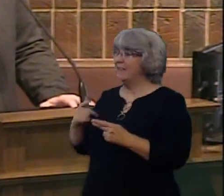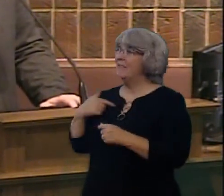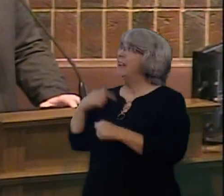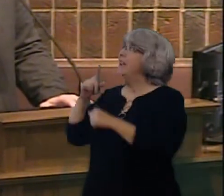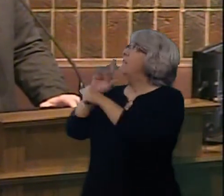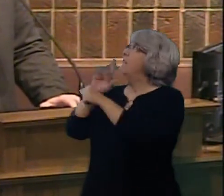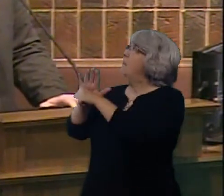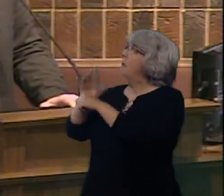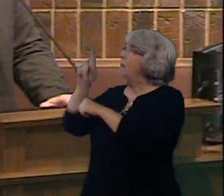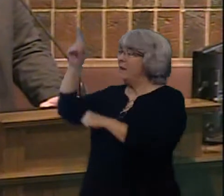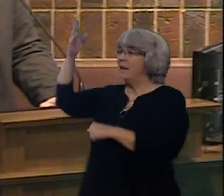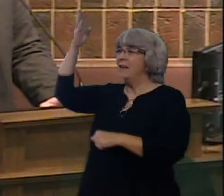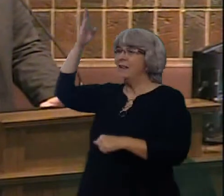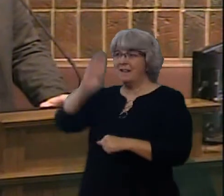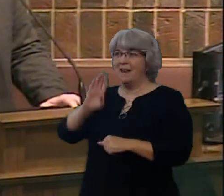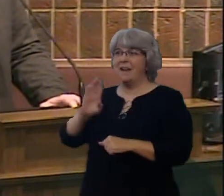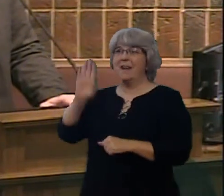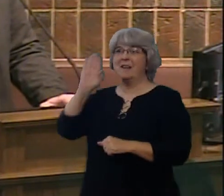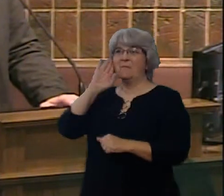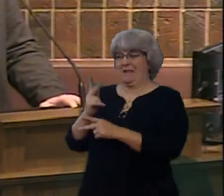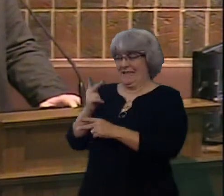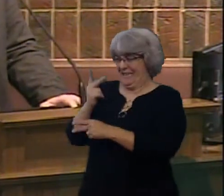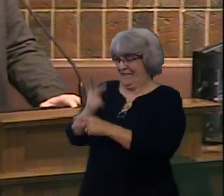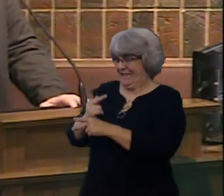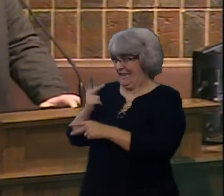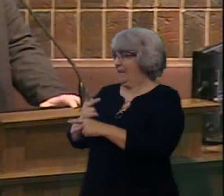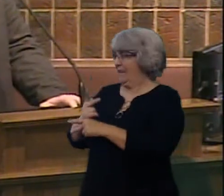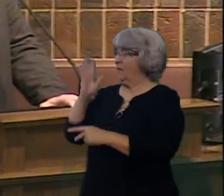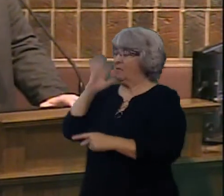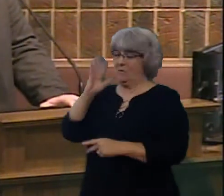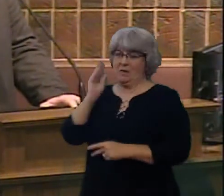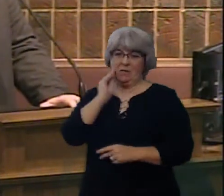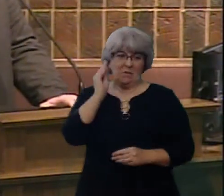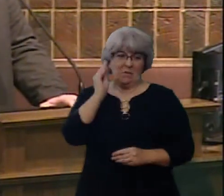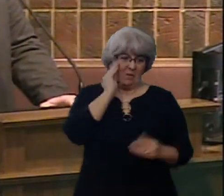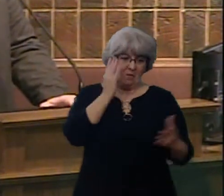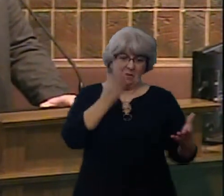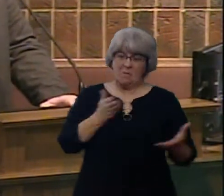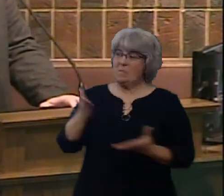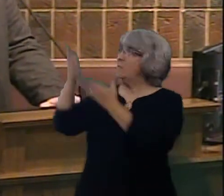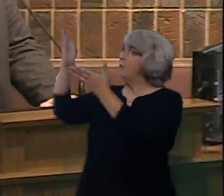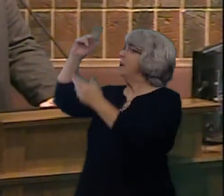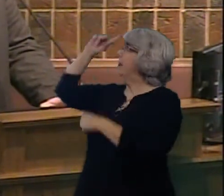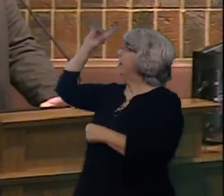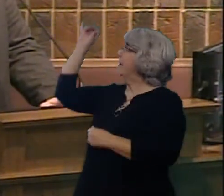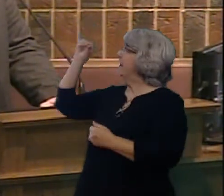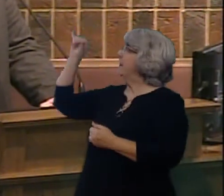that God will keep, that he will bring us home to spend eternity with him.